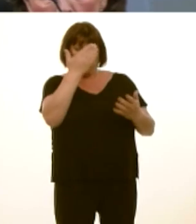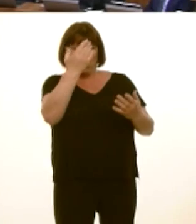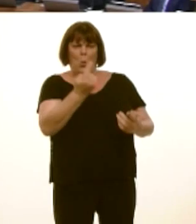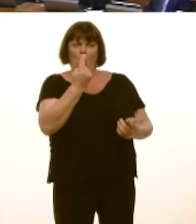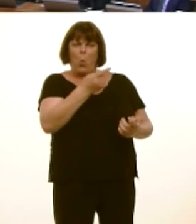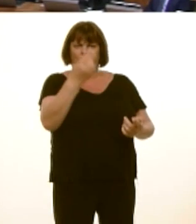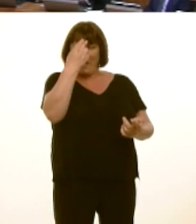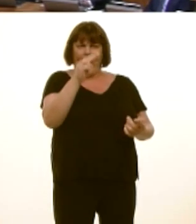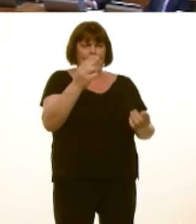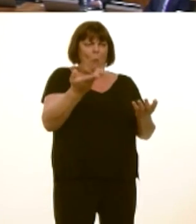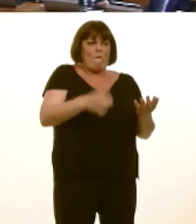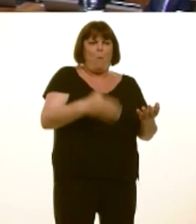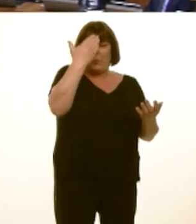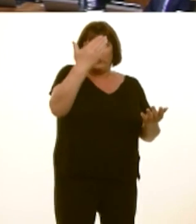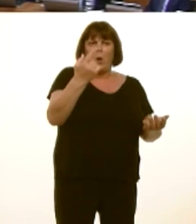Britain?